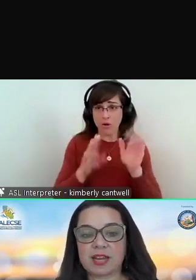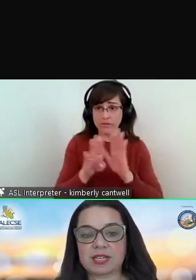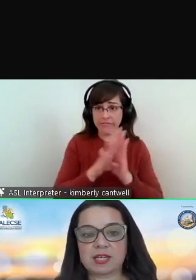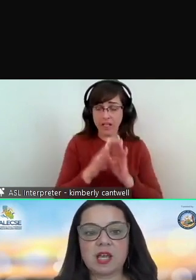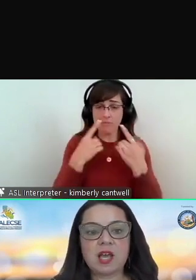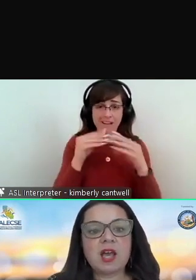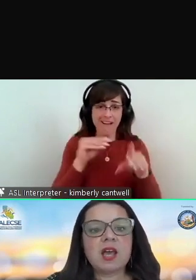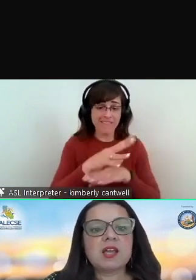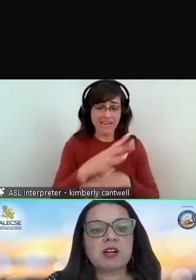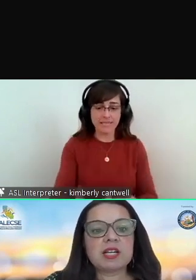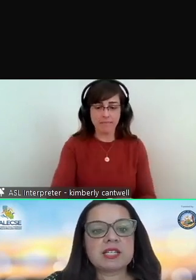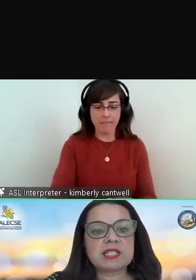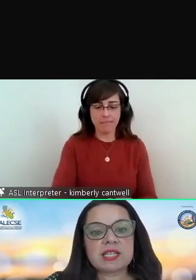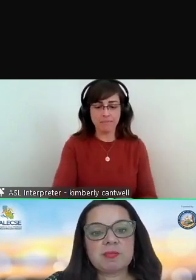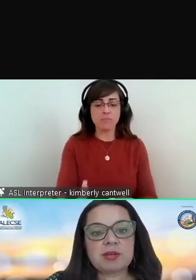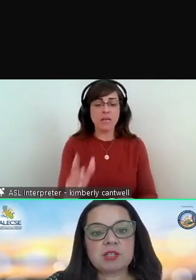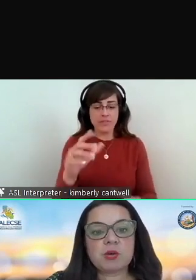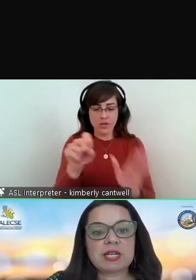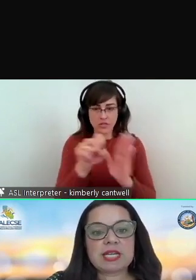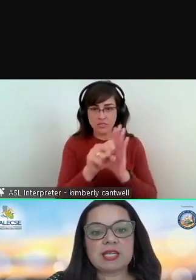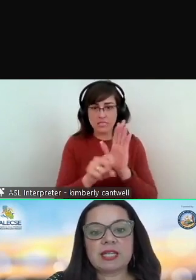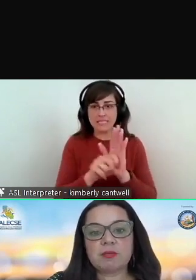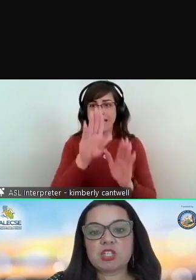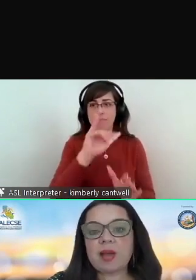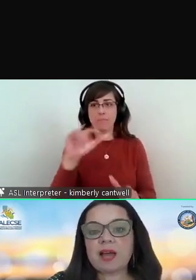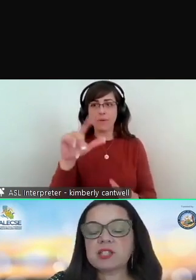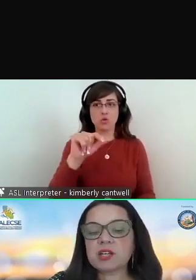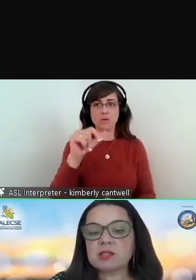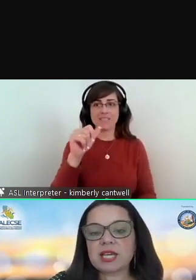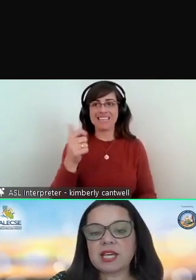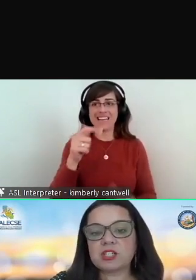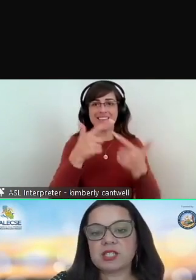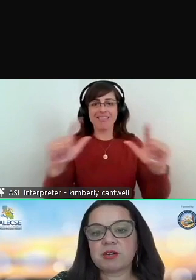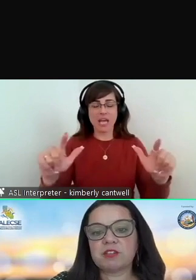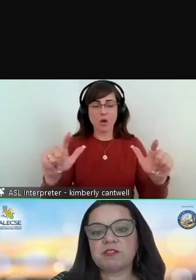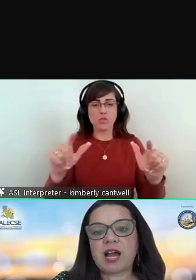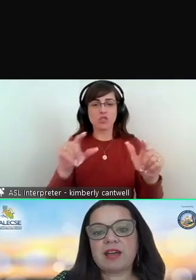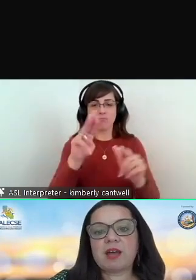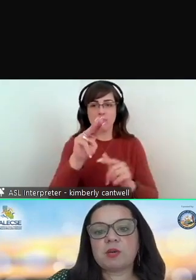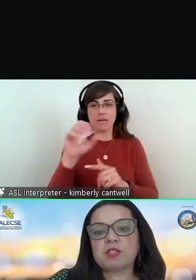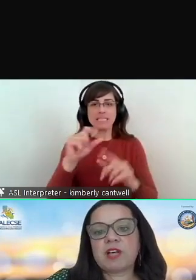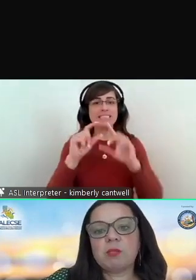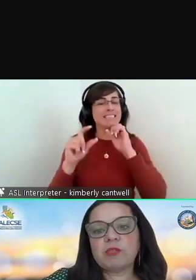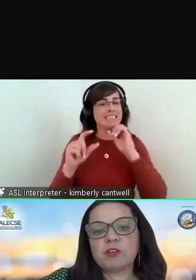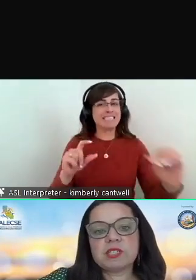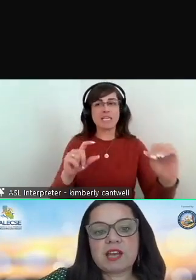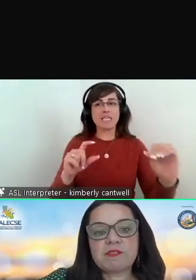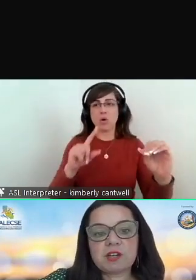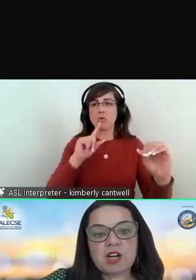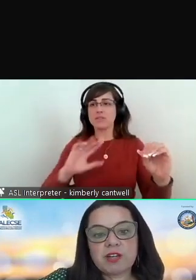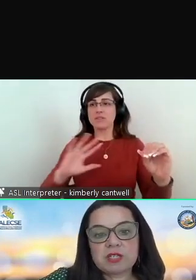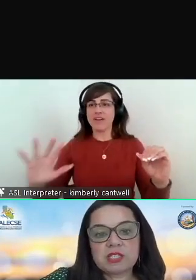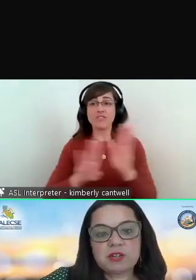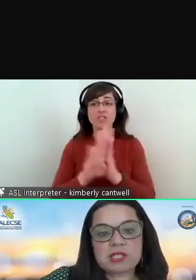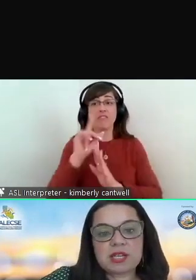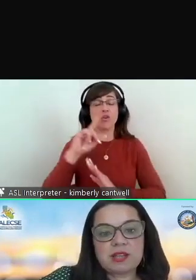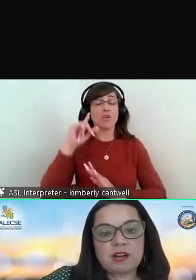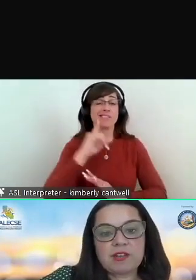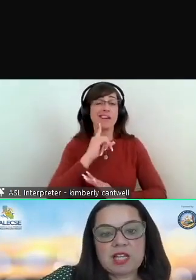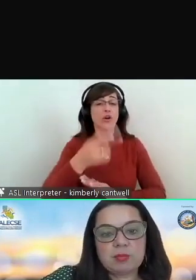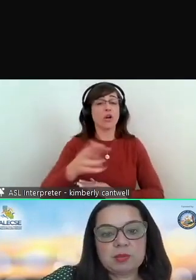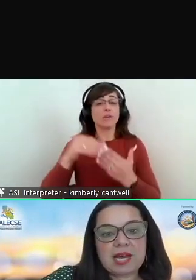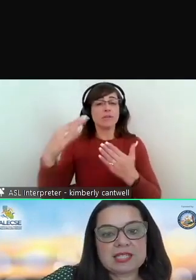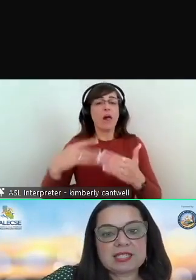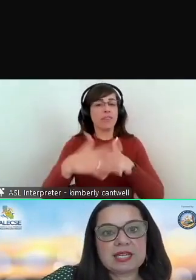is affected. There is the State Bill 2010 language milestones, ages 0 to 5, that were developed for the deaf and hard of hearing students, and